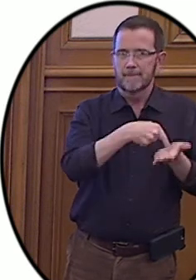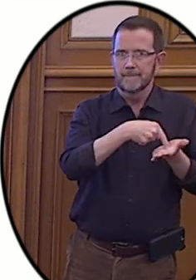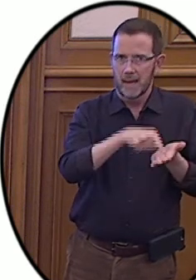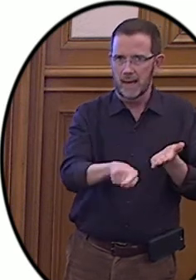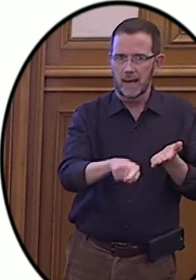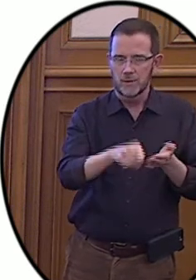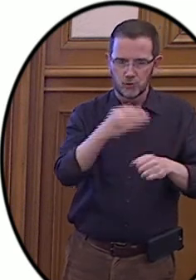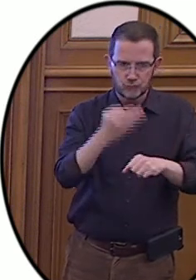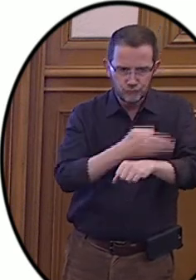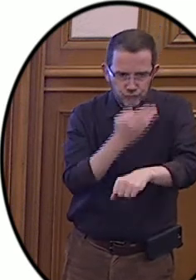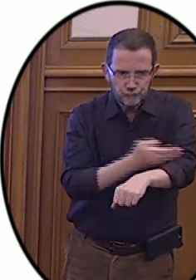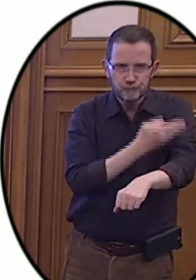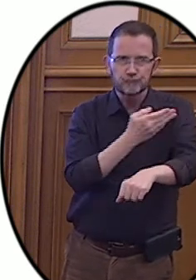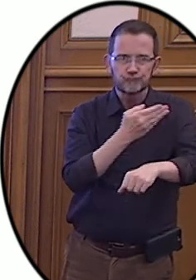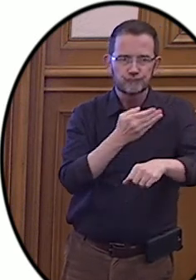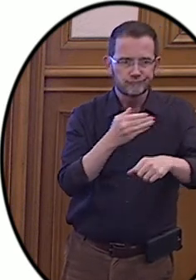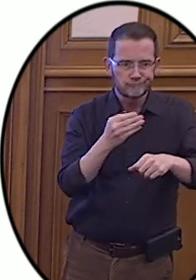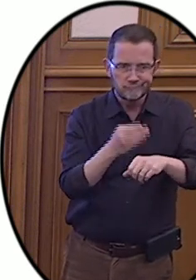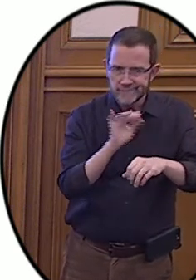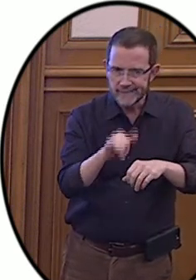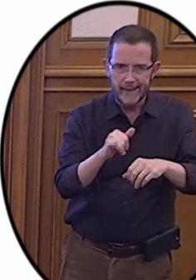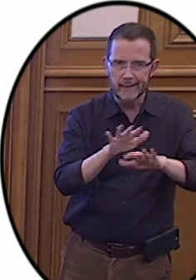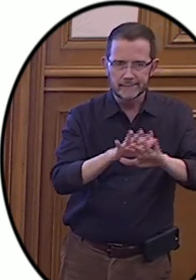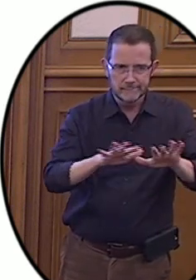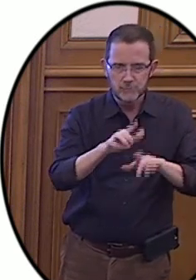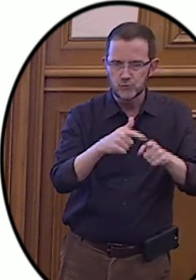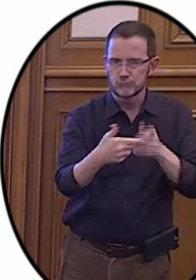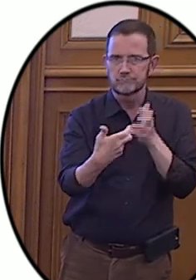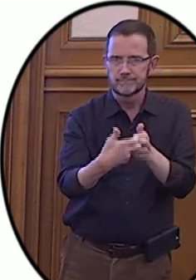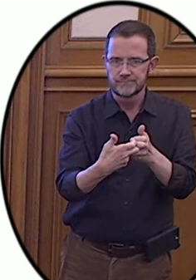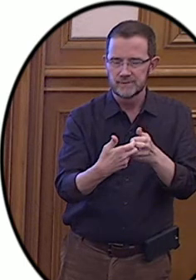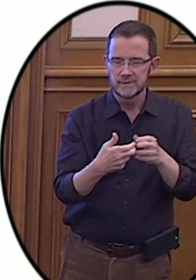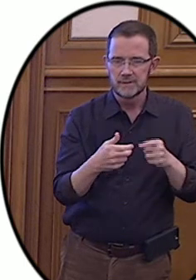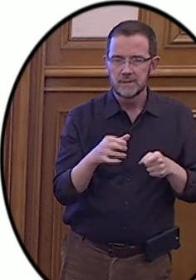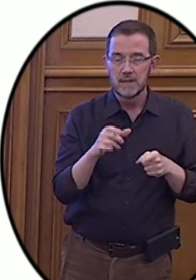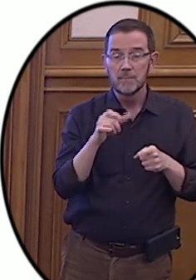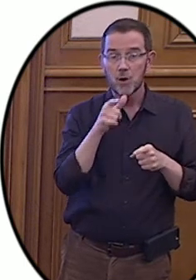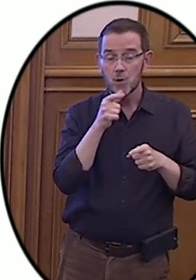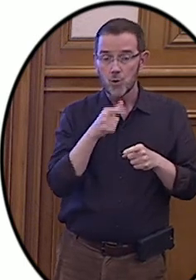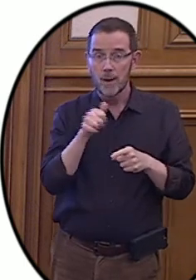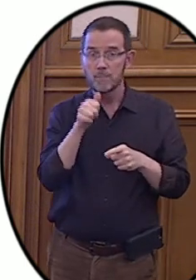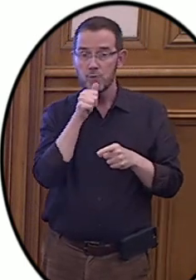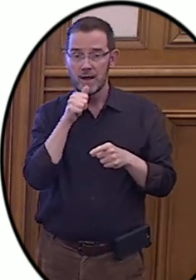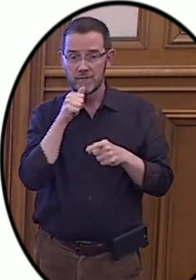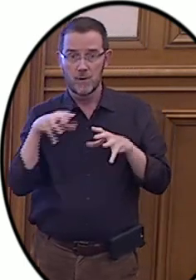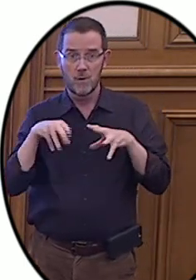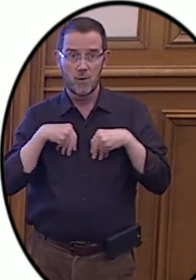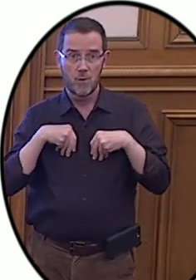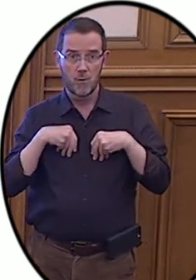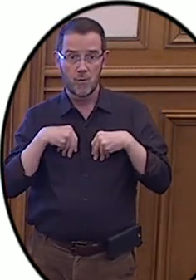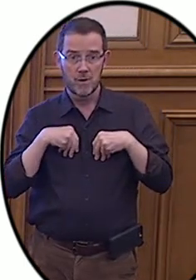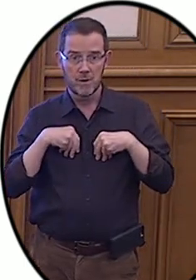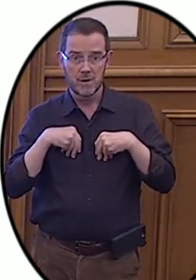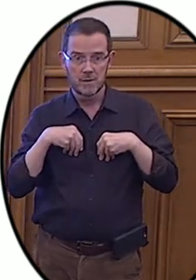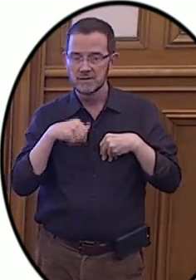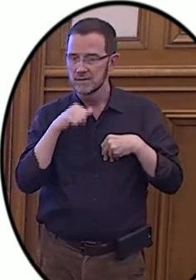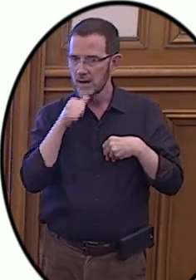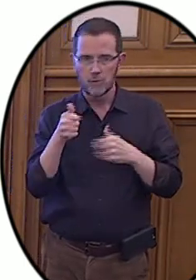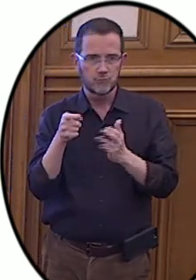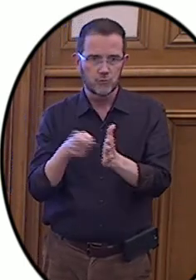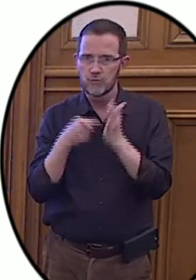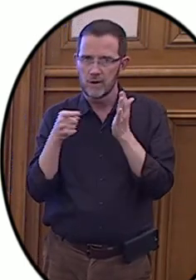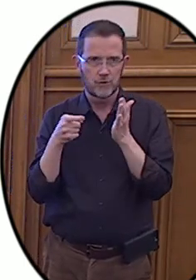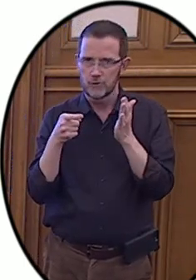modification. In contrast, privately owned housing does not have that requirement. And so in